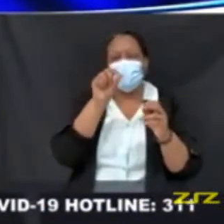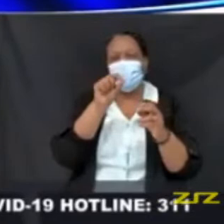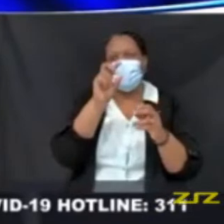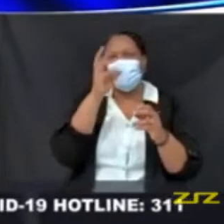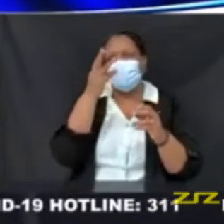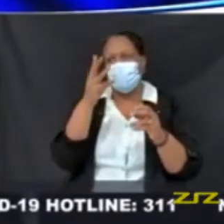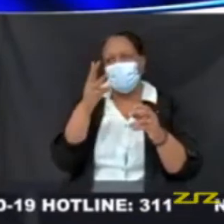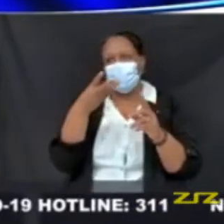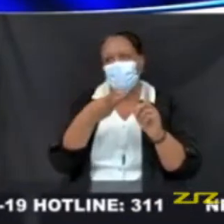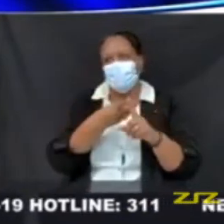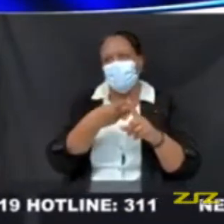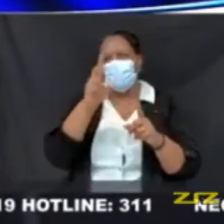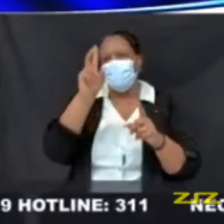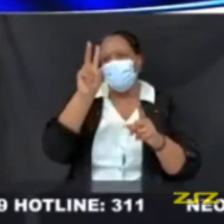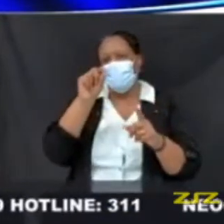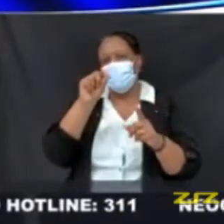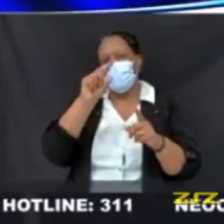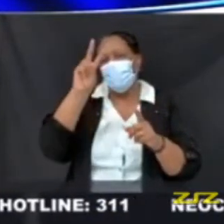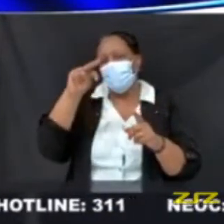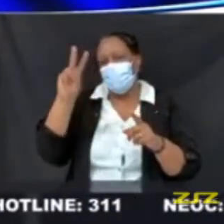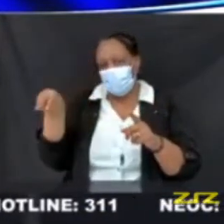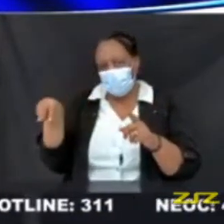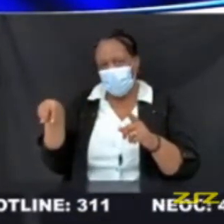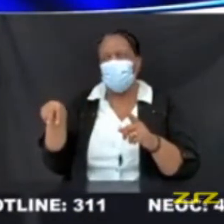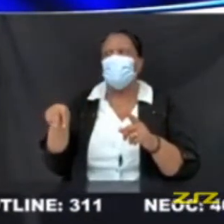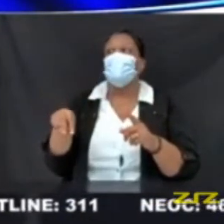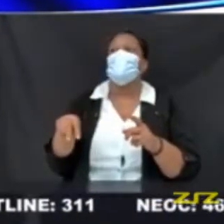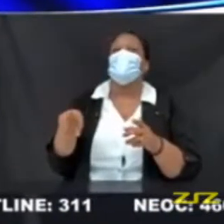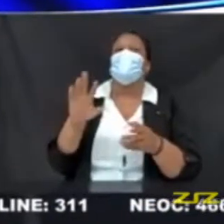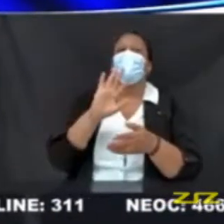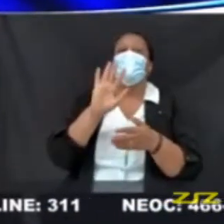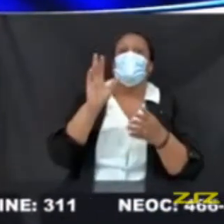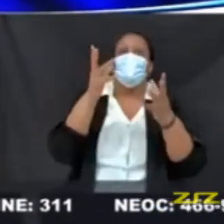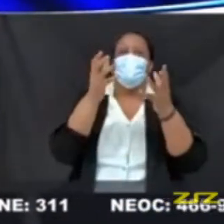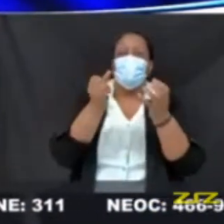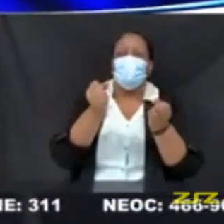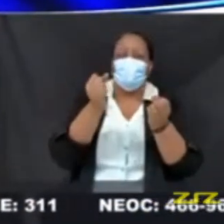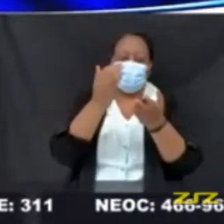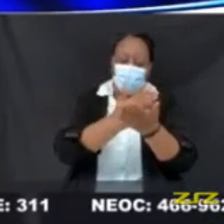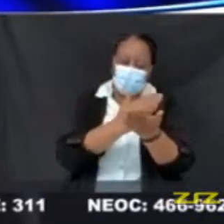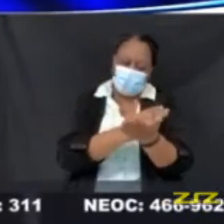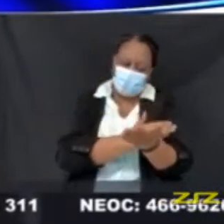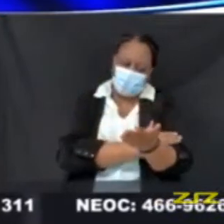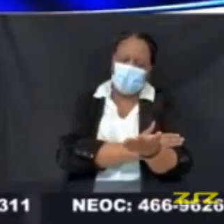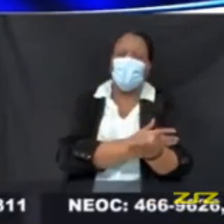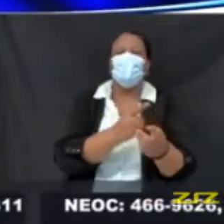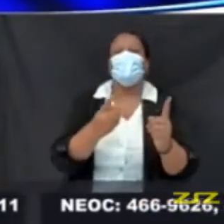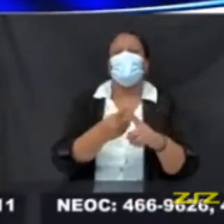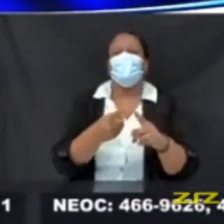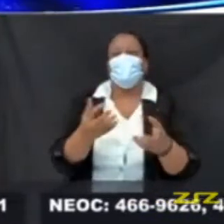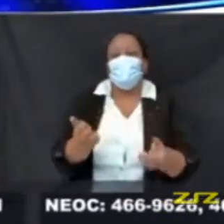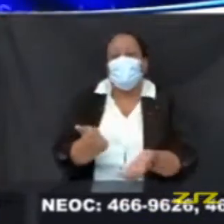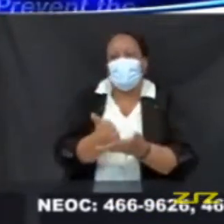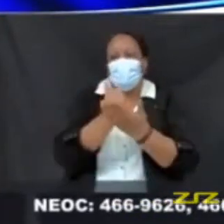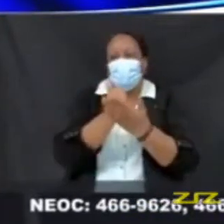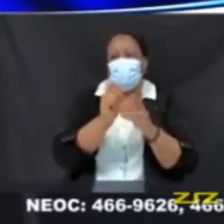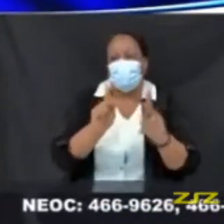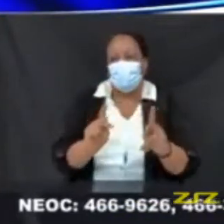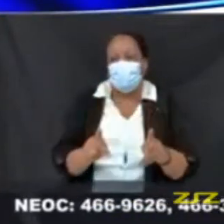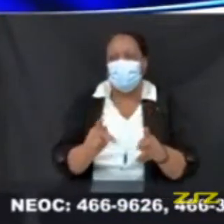2022. However, for this year, 2021, Target F calls for UN member countries to,